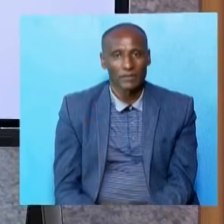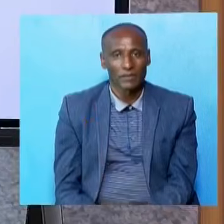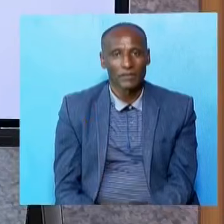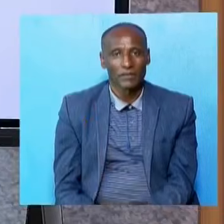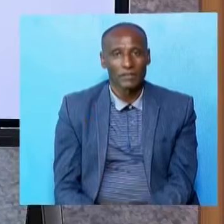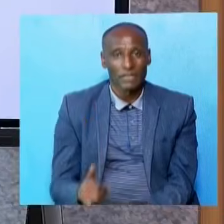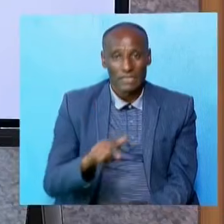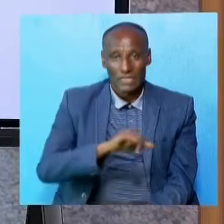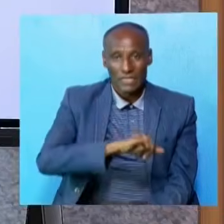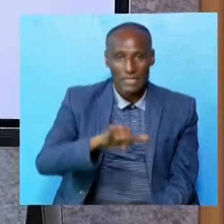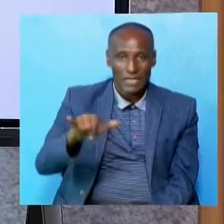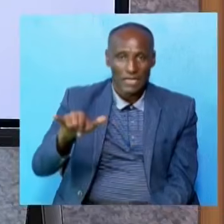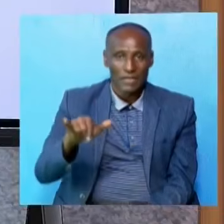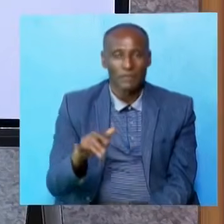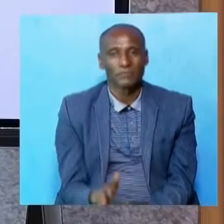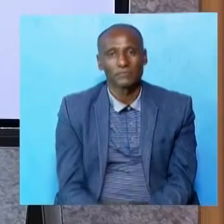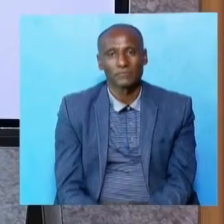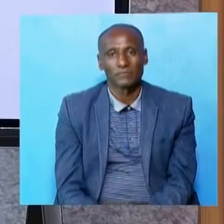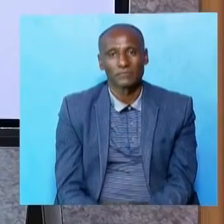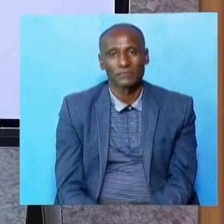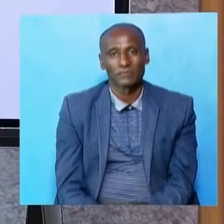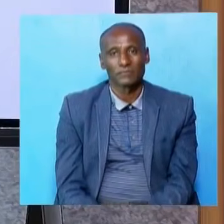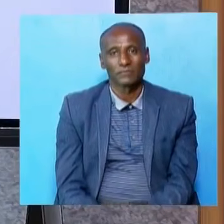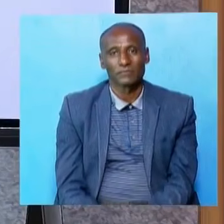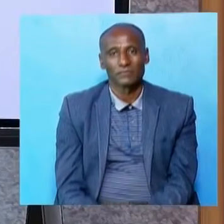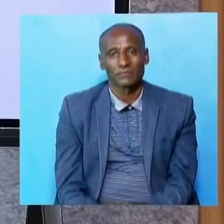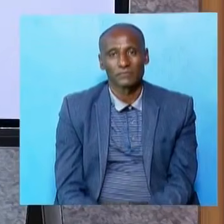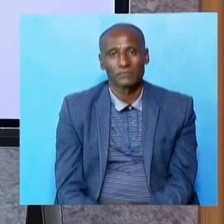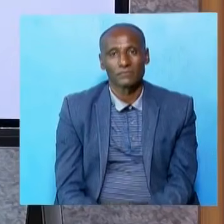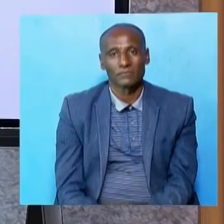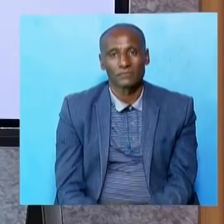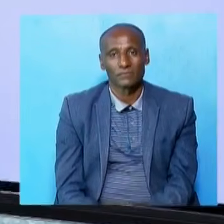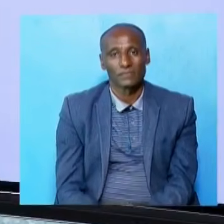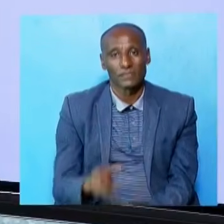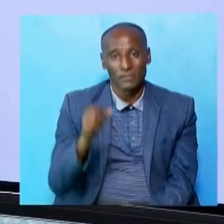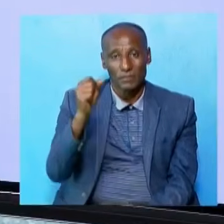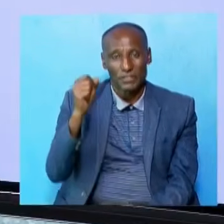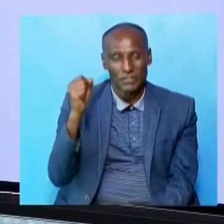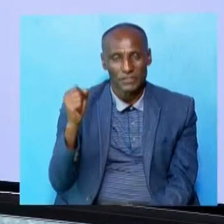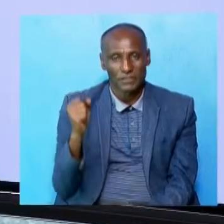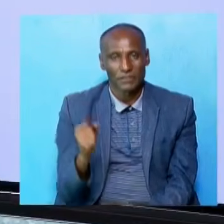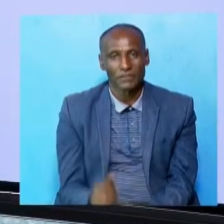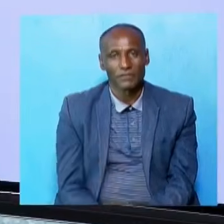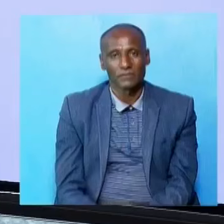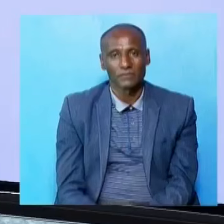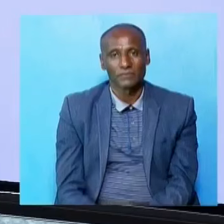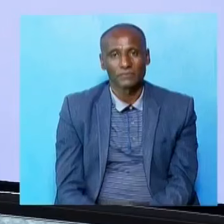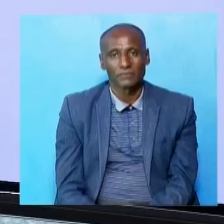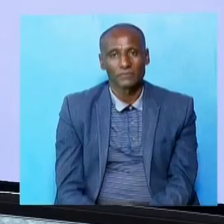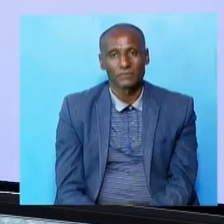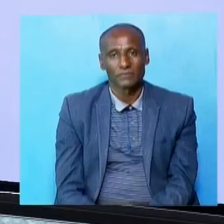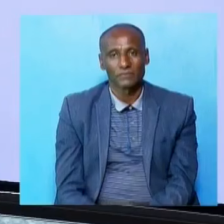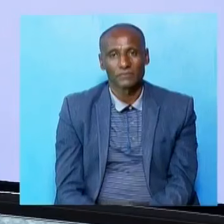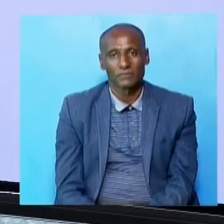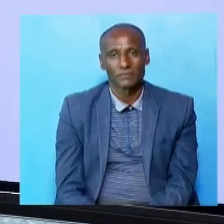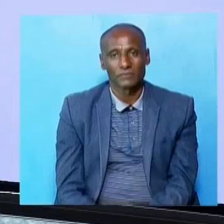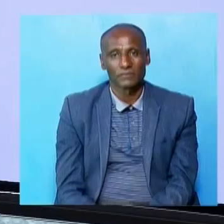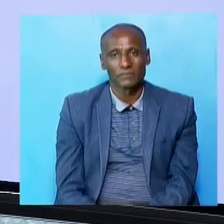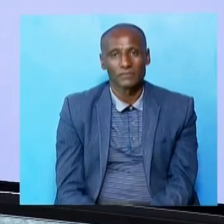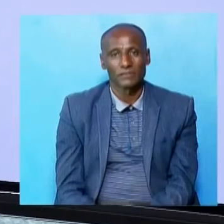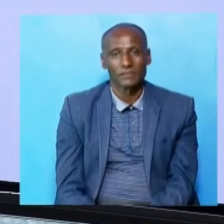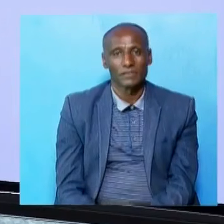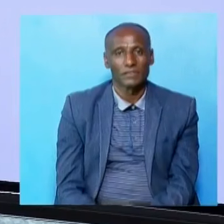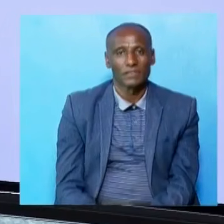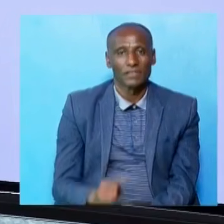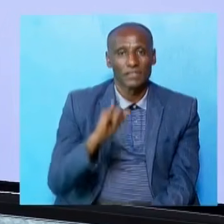they, okay? Because after where, then we come to the subject. Then, what do we have after the subject?